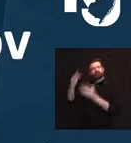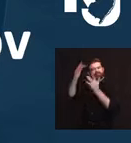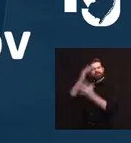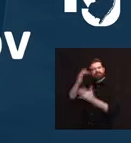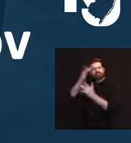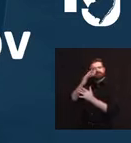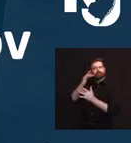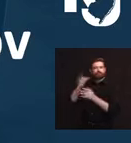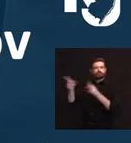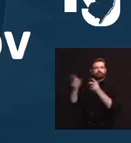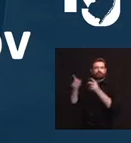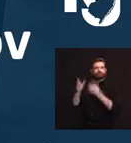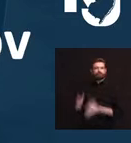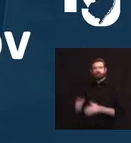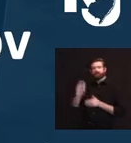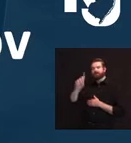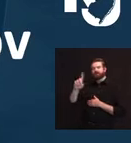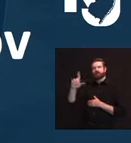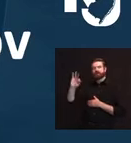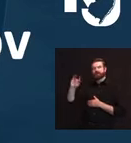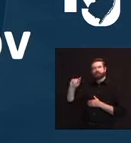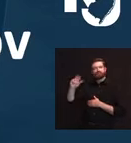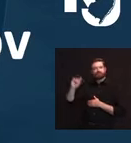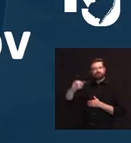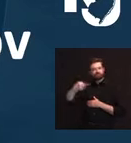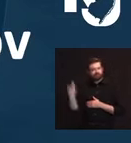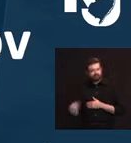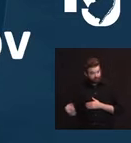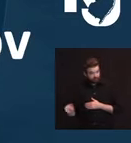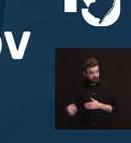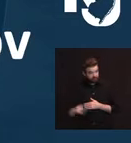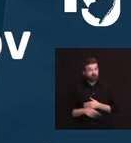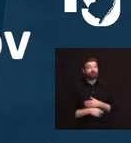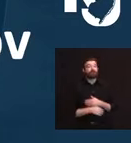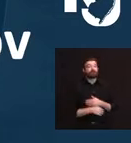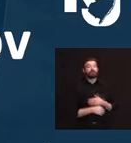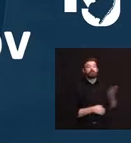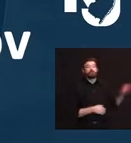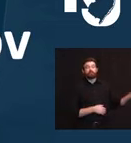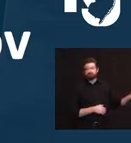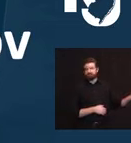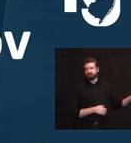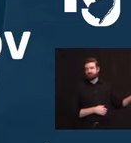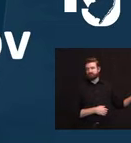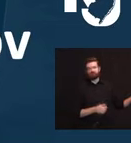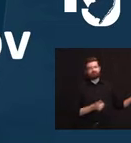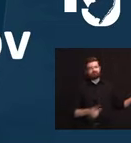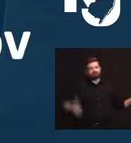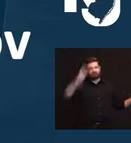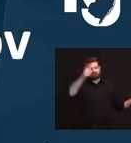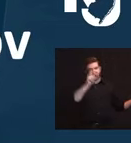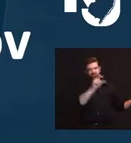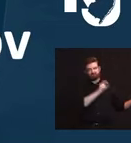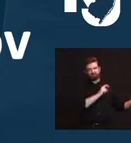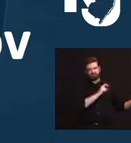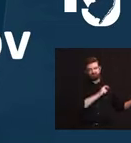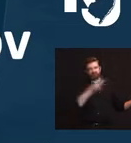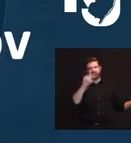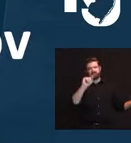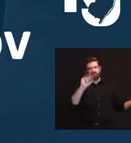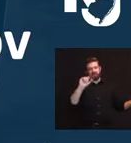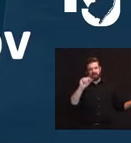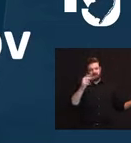always. The guy to my left who needs no introduction, likewise, Superintendent of the State Police, Pat Callahan. Colonel, great to have you. Jared